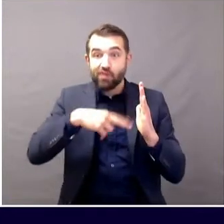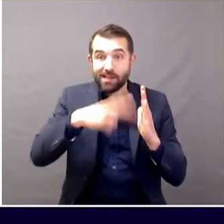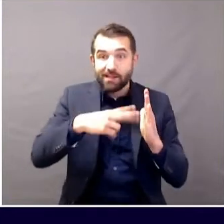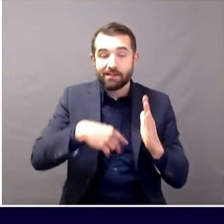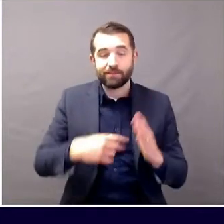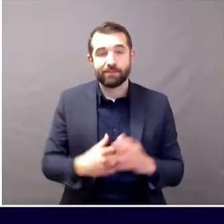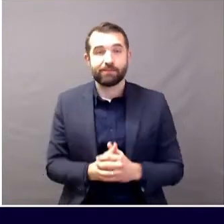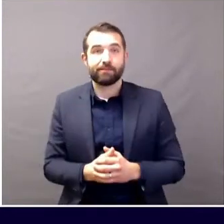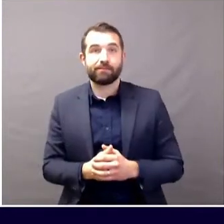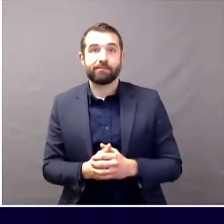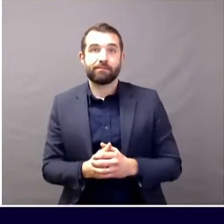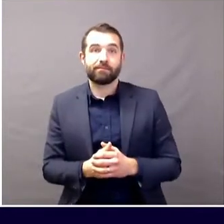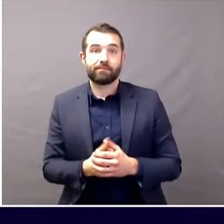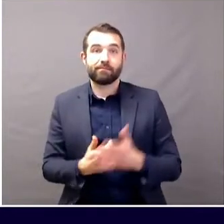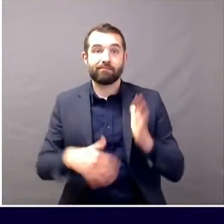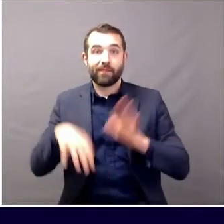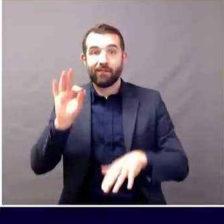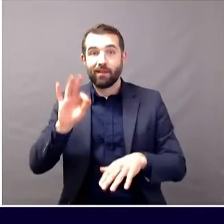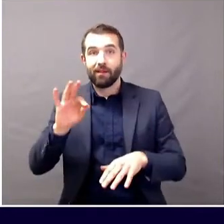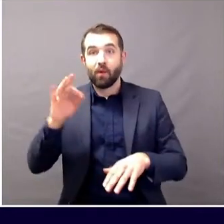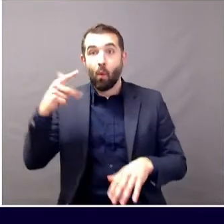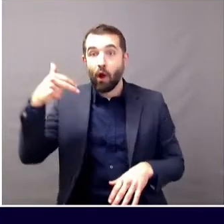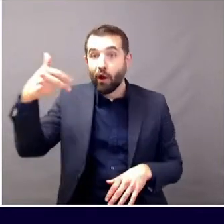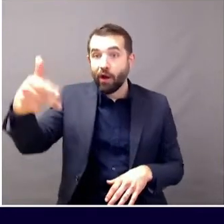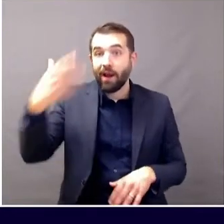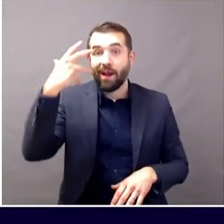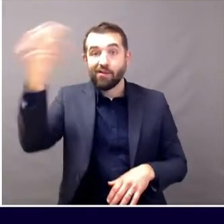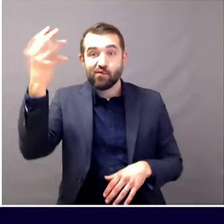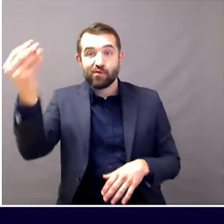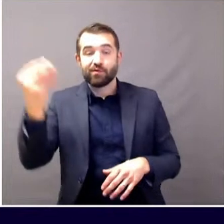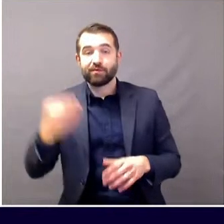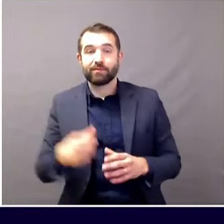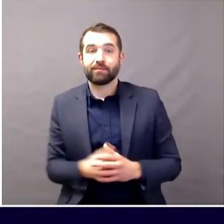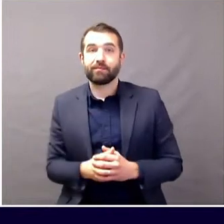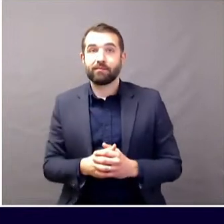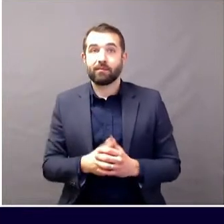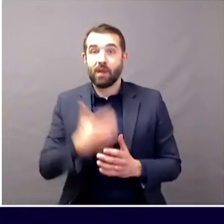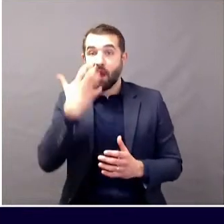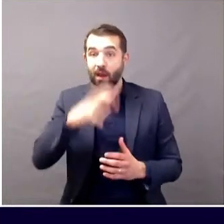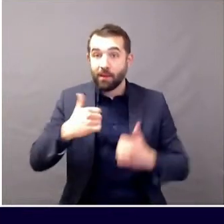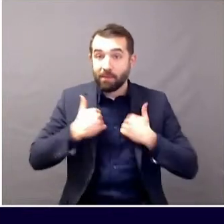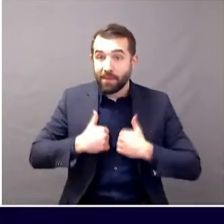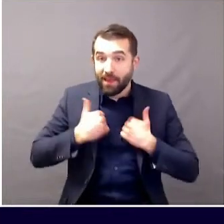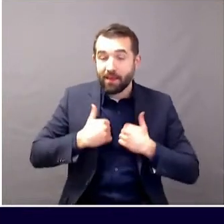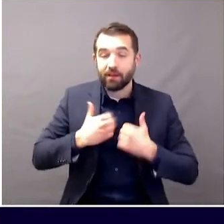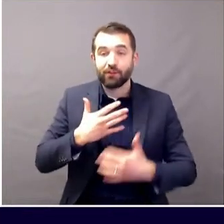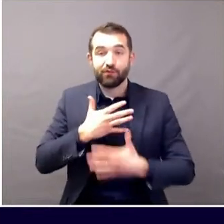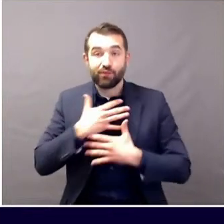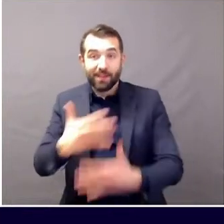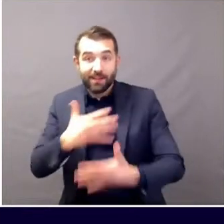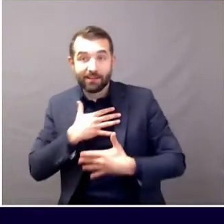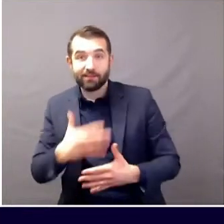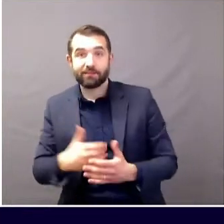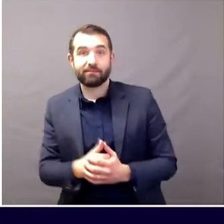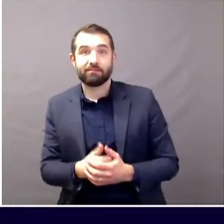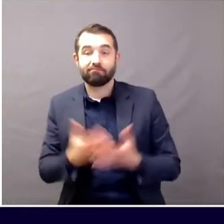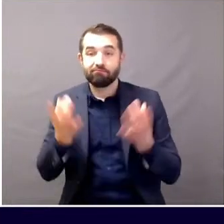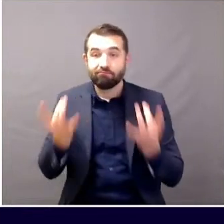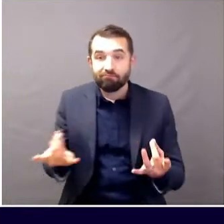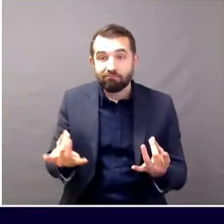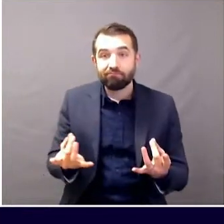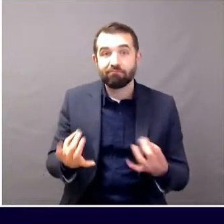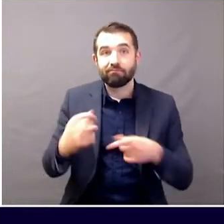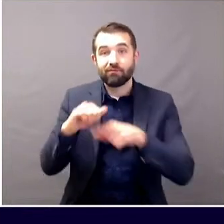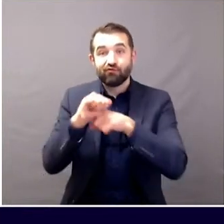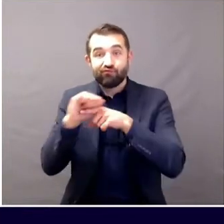exercises, getting out for a walk in the woods, taking a hot bath, or any other ways that you reset yourself, please invest this time